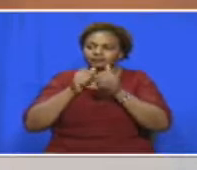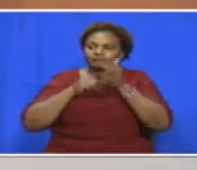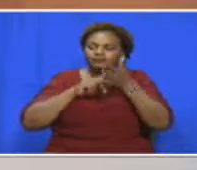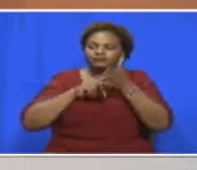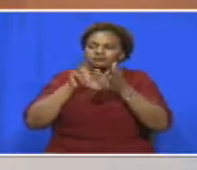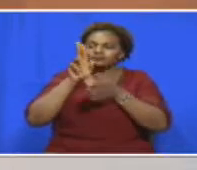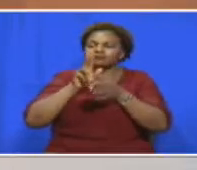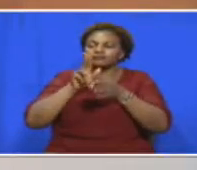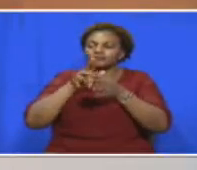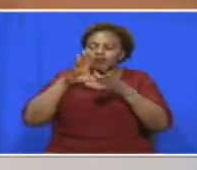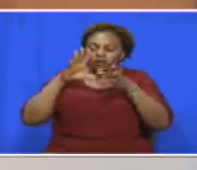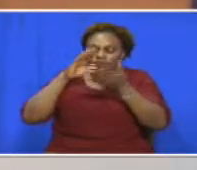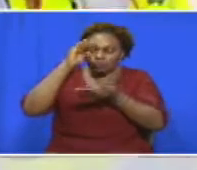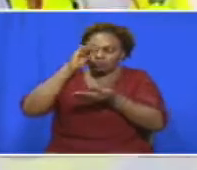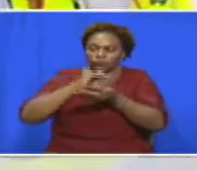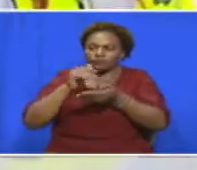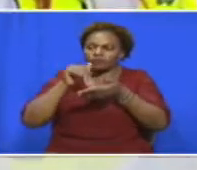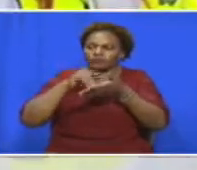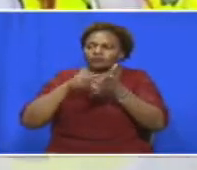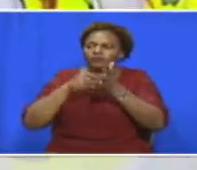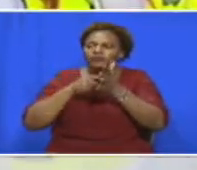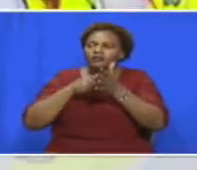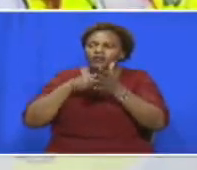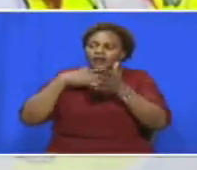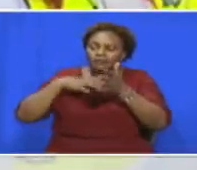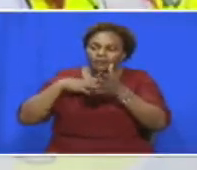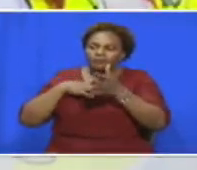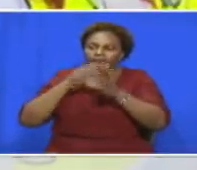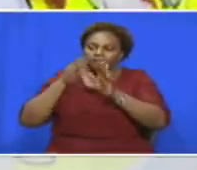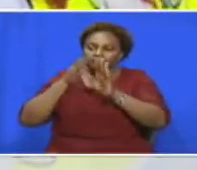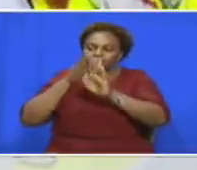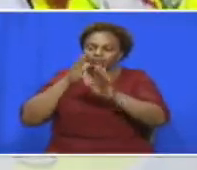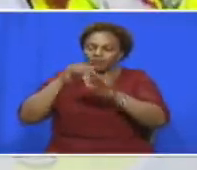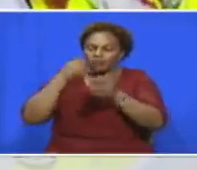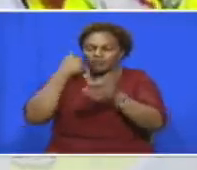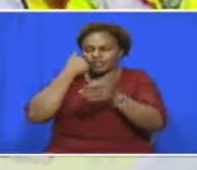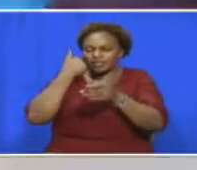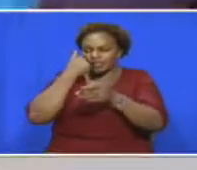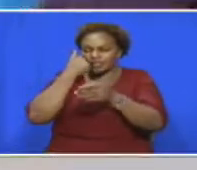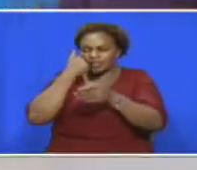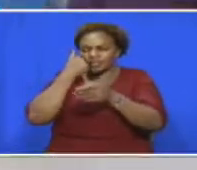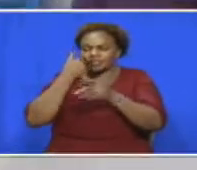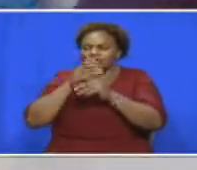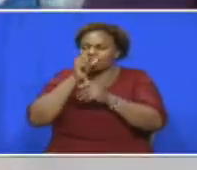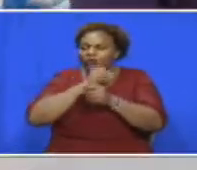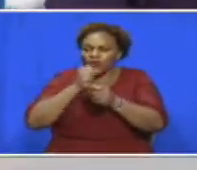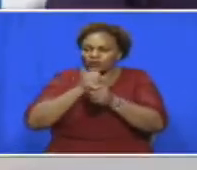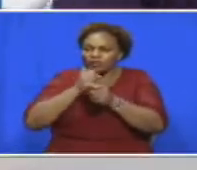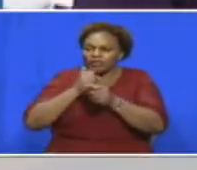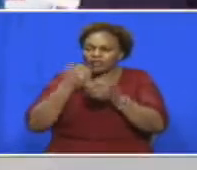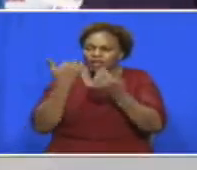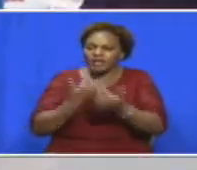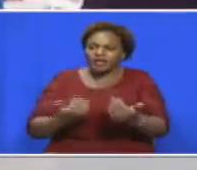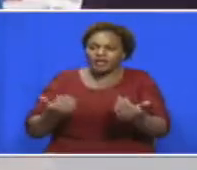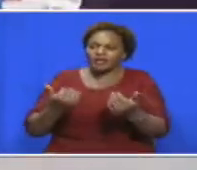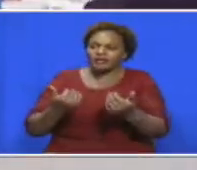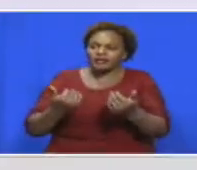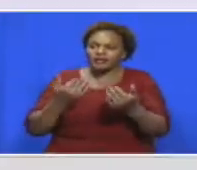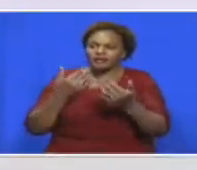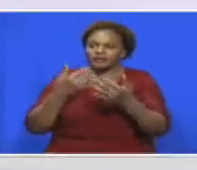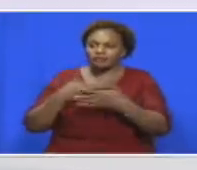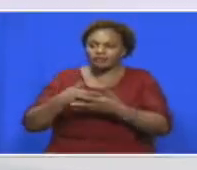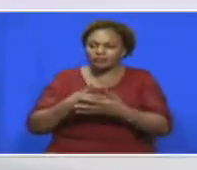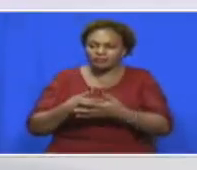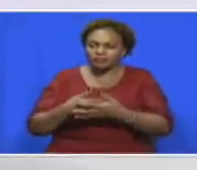be further broken down to risk groups to include people with underlying medical conditions, the elderly, teenagers, and later on